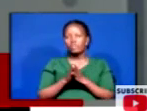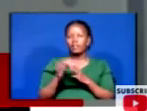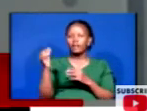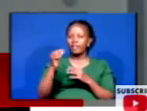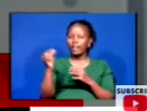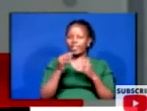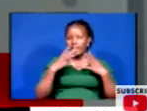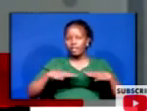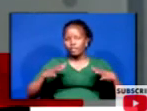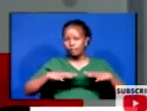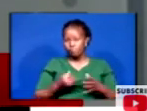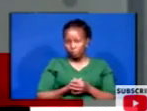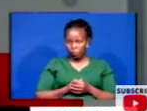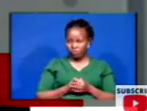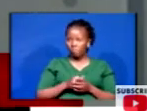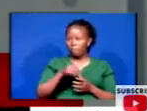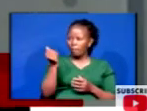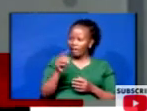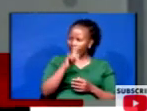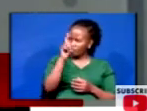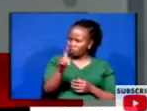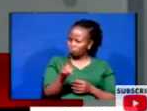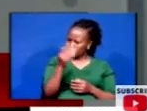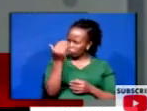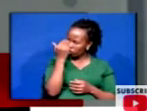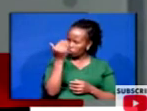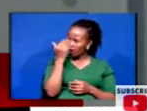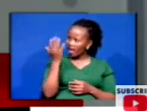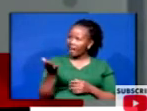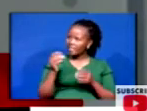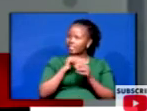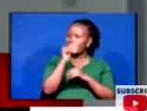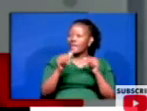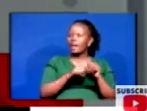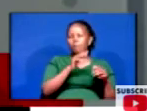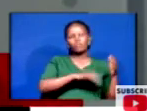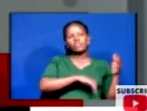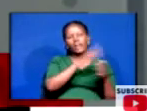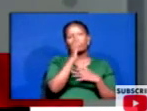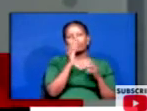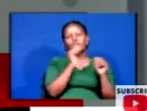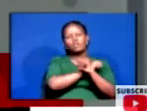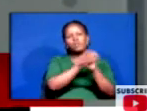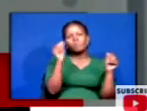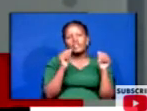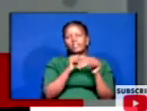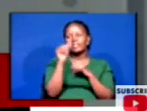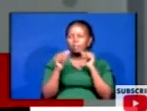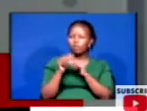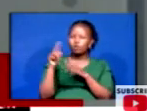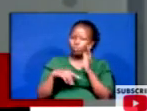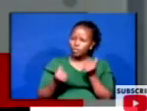Another question that you also asked that I thought was very powerful was the outgoing president's remarks about what has happened in Supreme Court